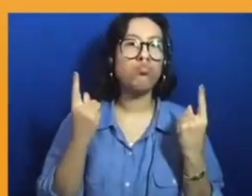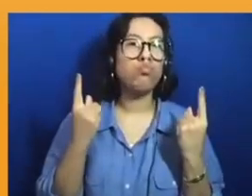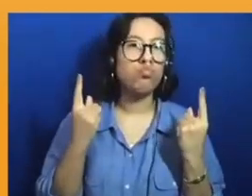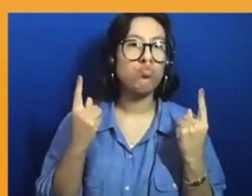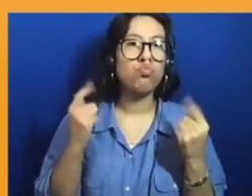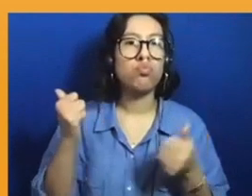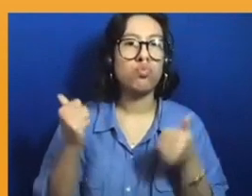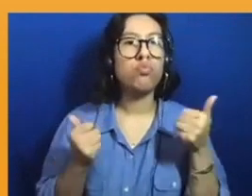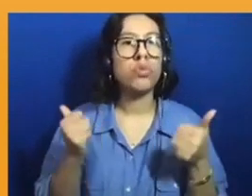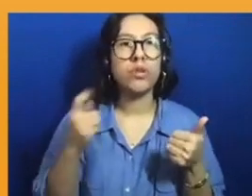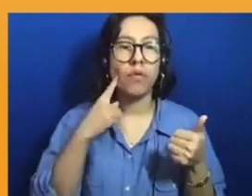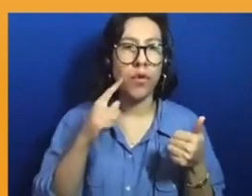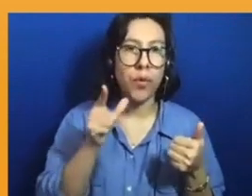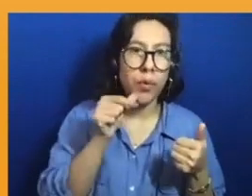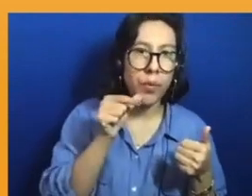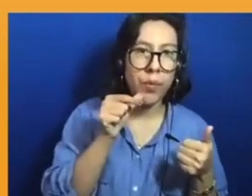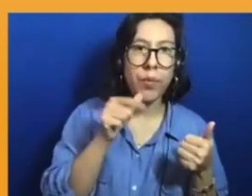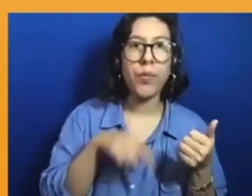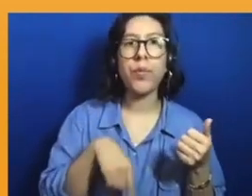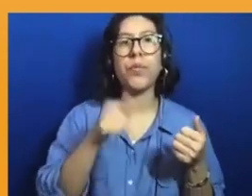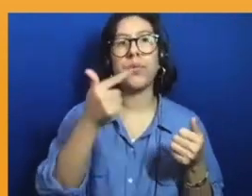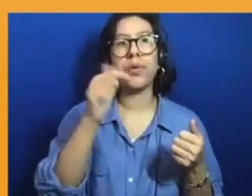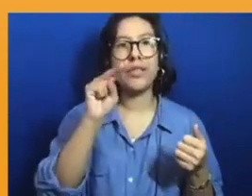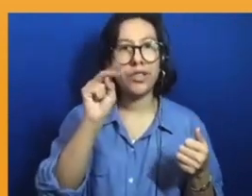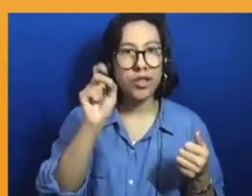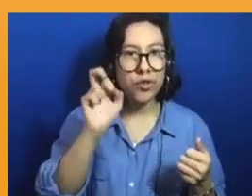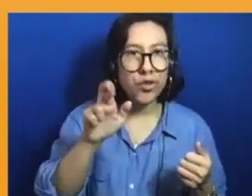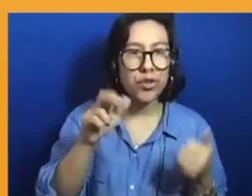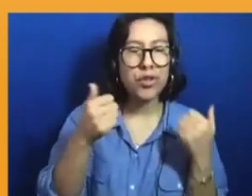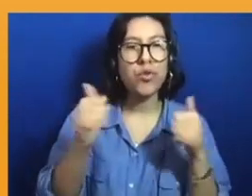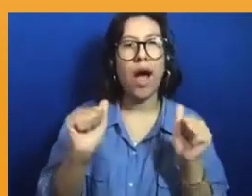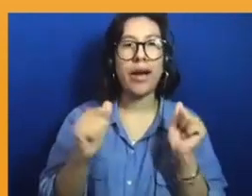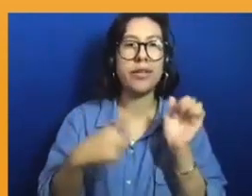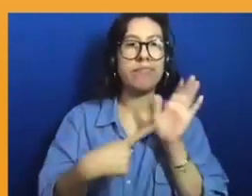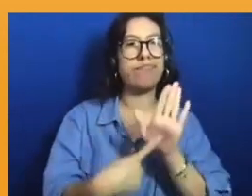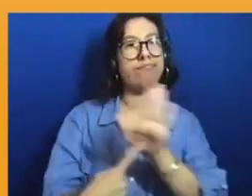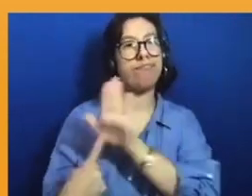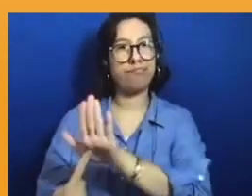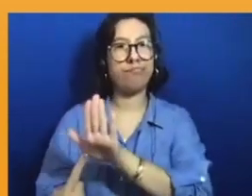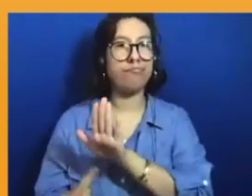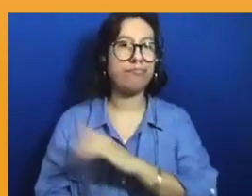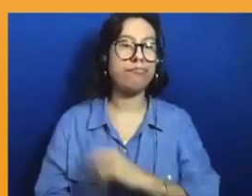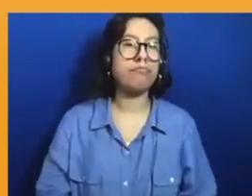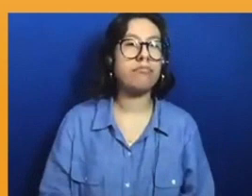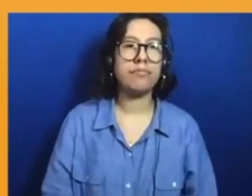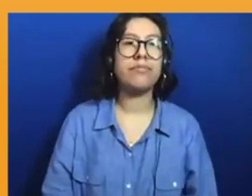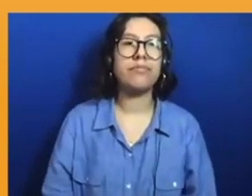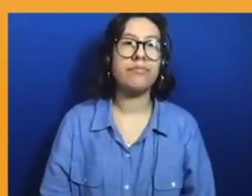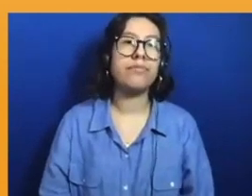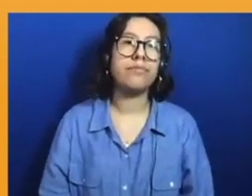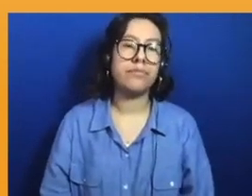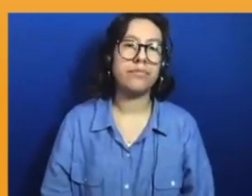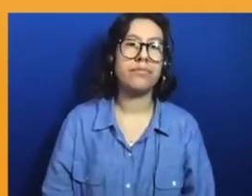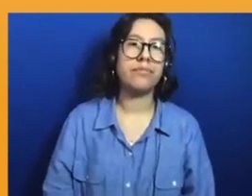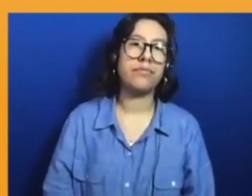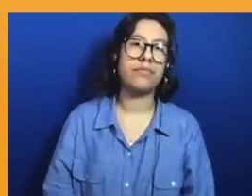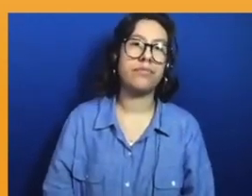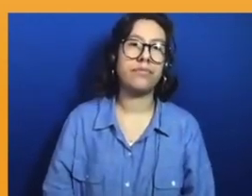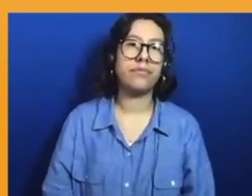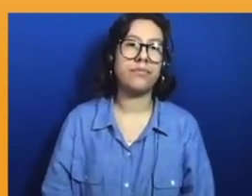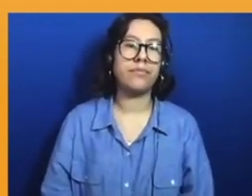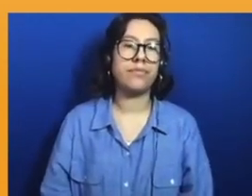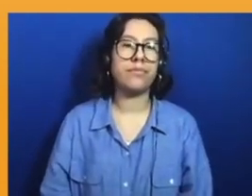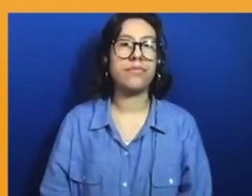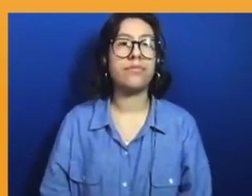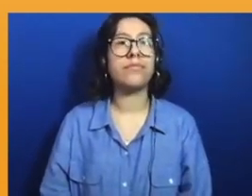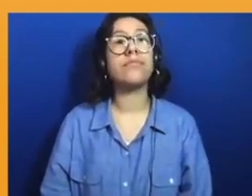which, you know, gender we're trying to portray. But there,